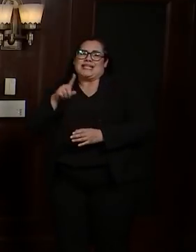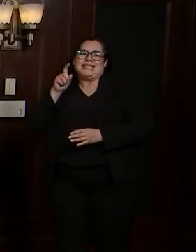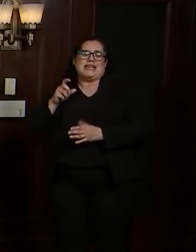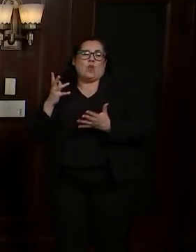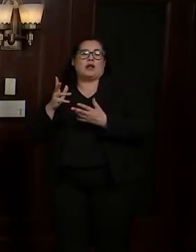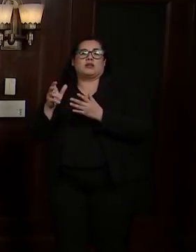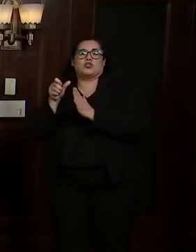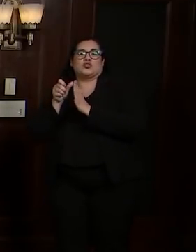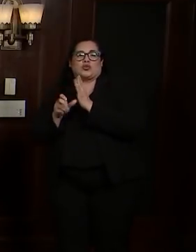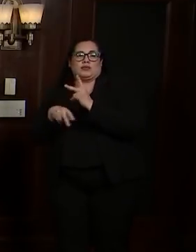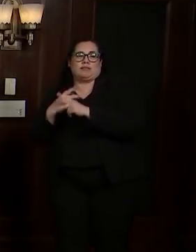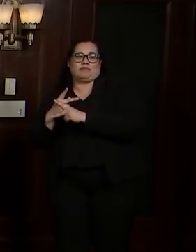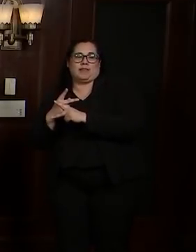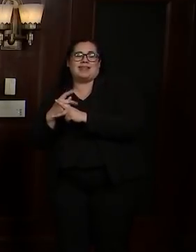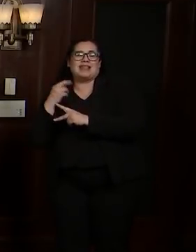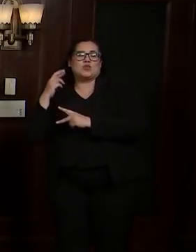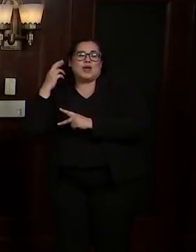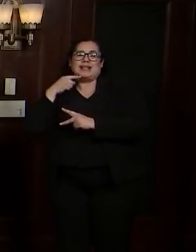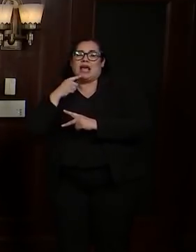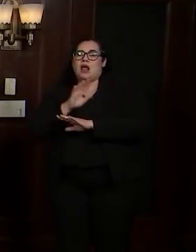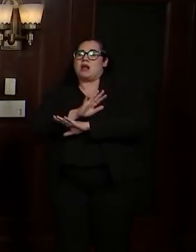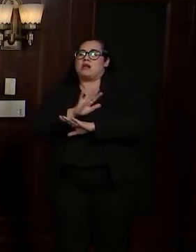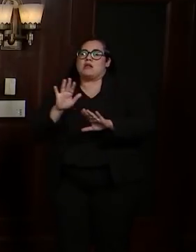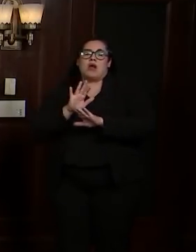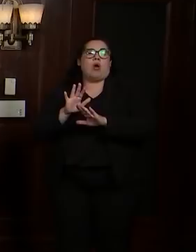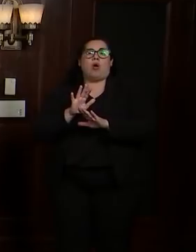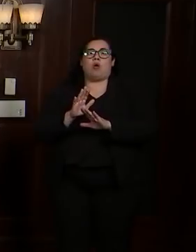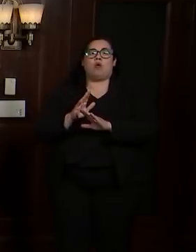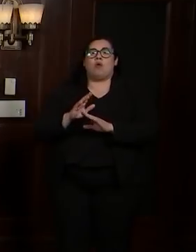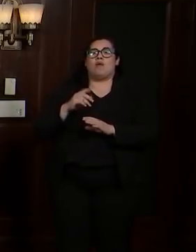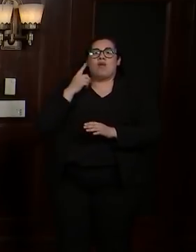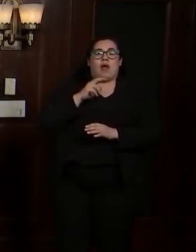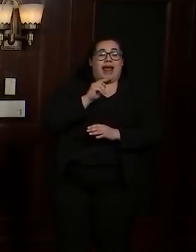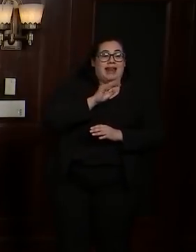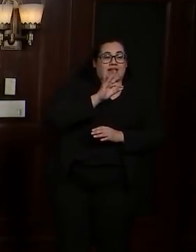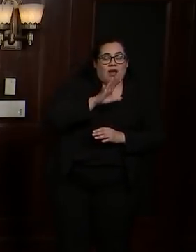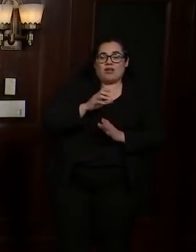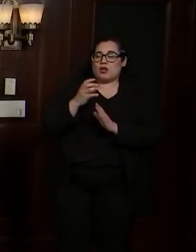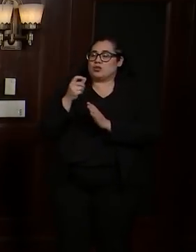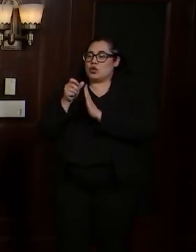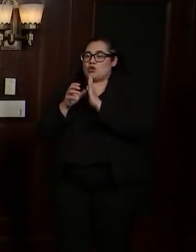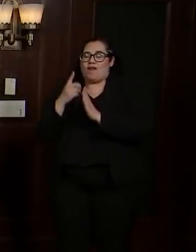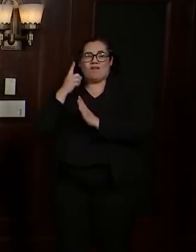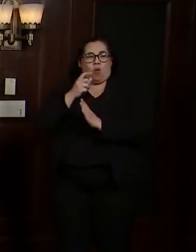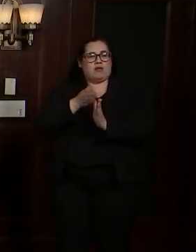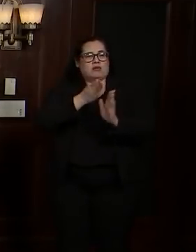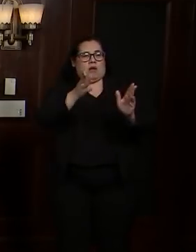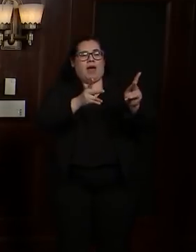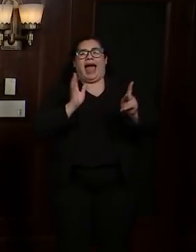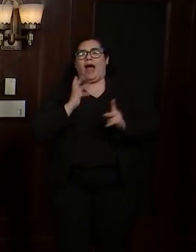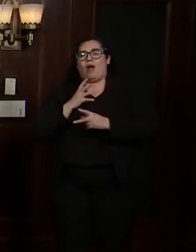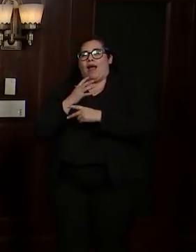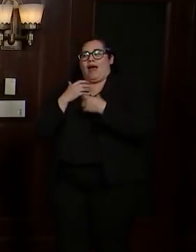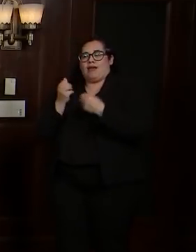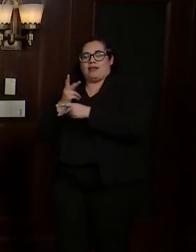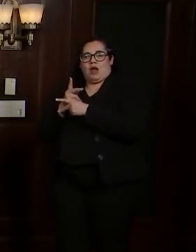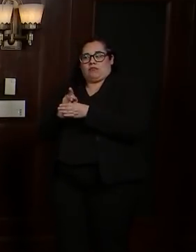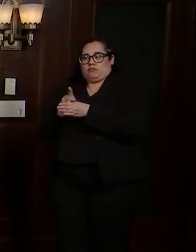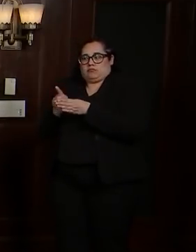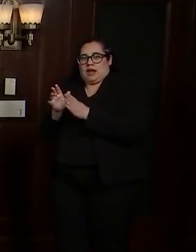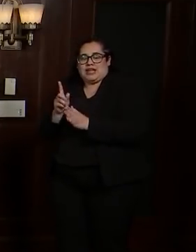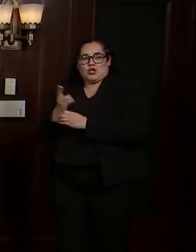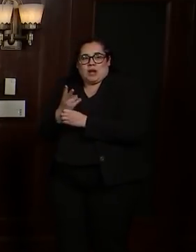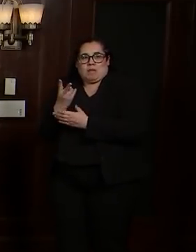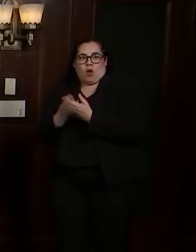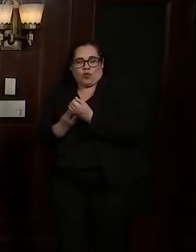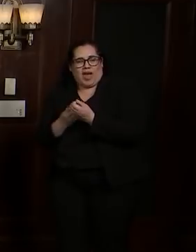surgical masks, which is why I'm saying, no run on either N95 or surgical masks, because our healthcare community is using both